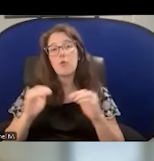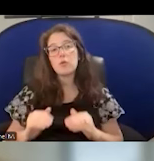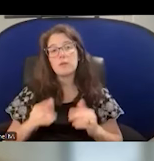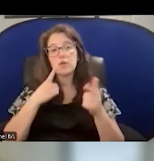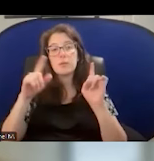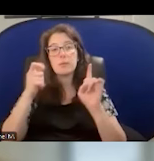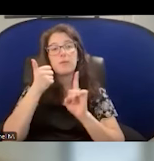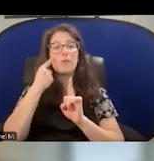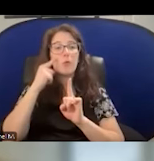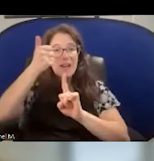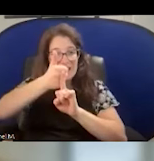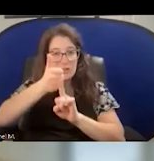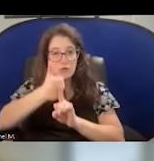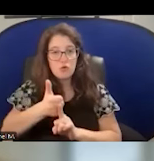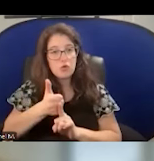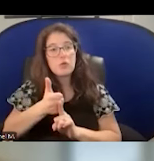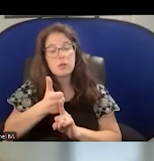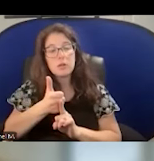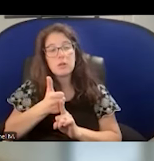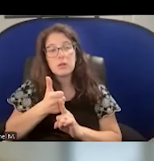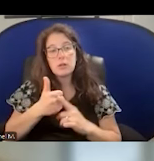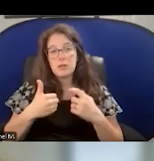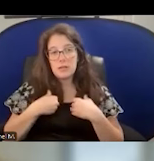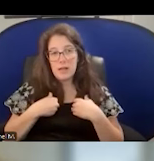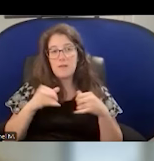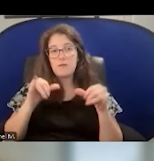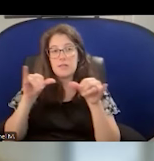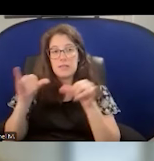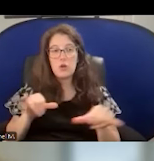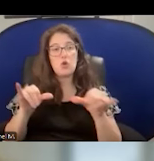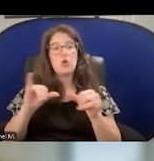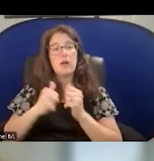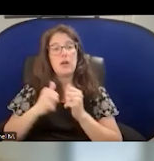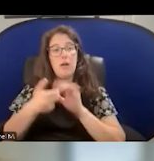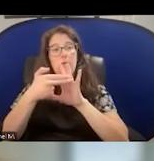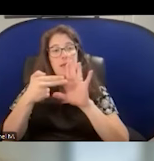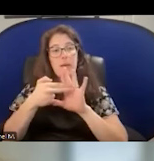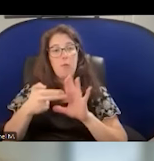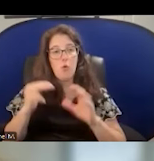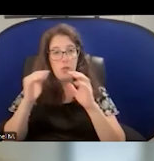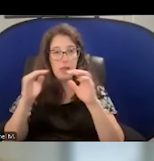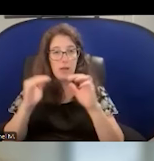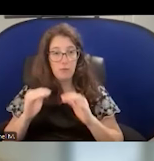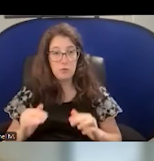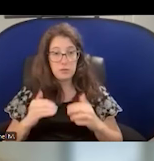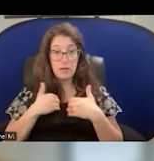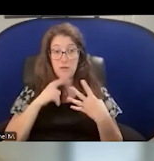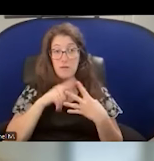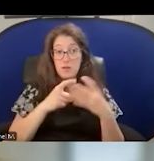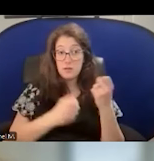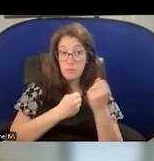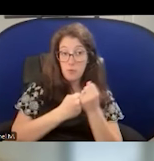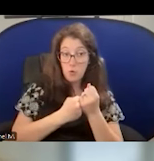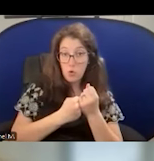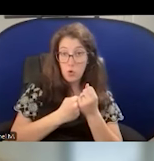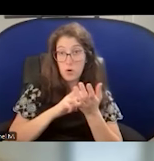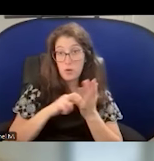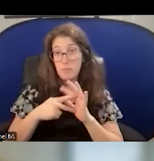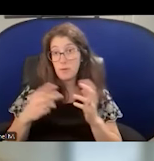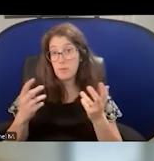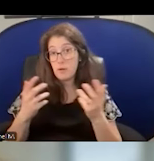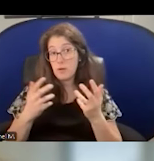standard. And there are standard ways to label the levels. You have supports, which means